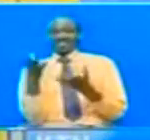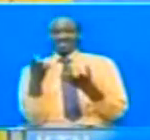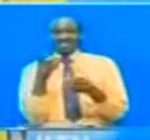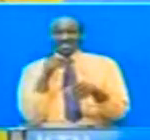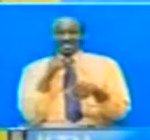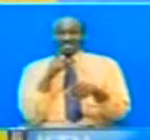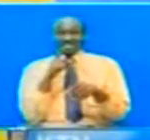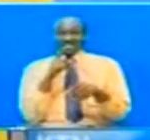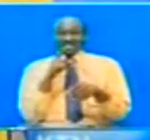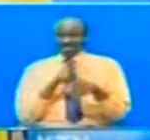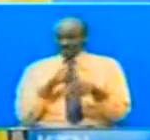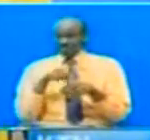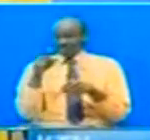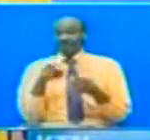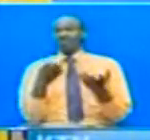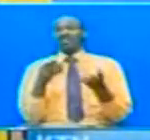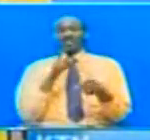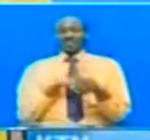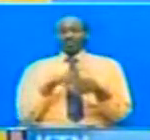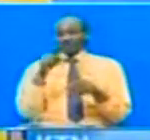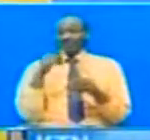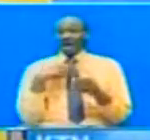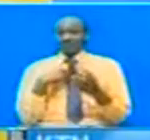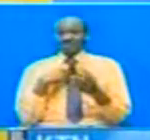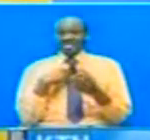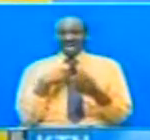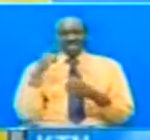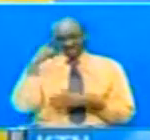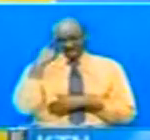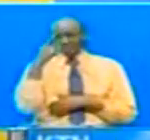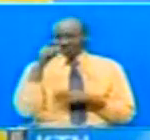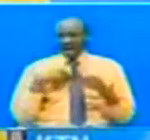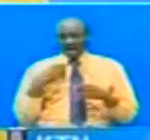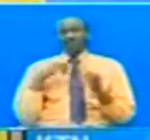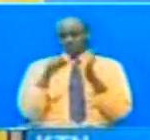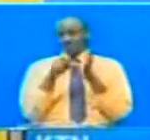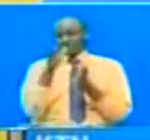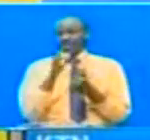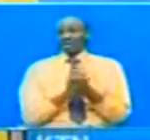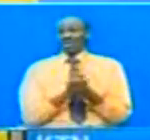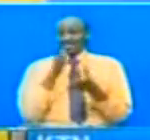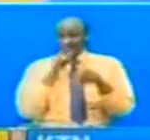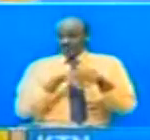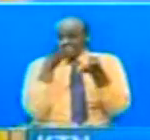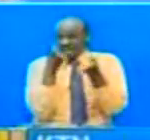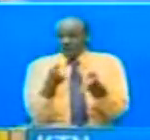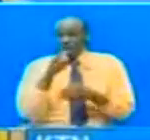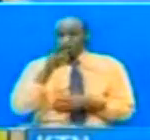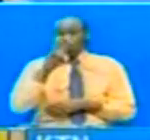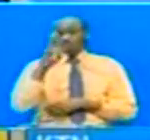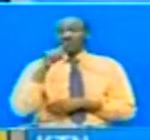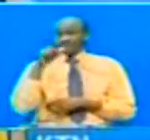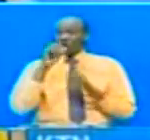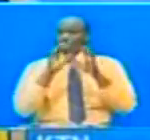the Borussia. Arteta is out during the Borussia Dortmund game. So I think they're going to have a bit of a problem because right now Wenger is